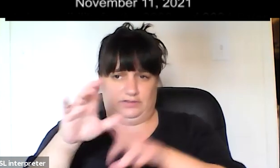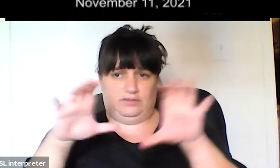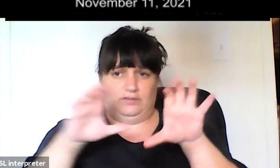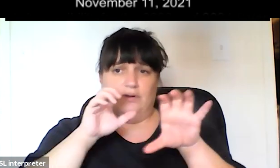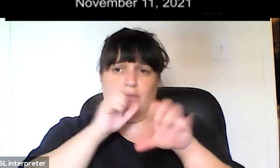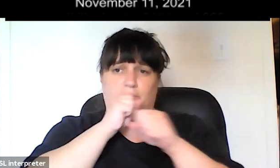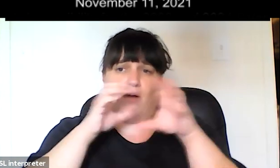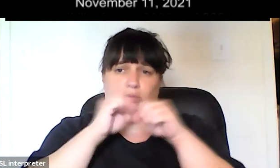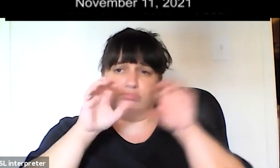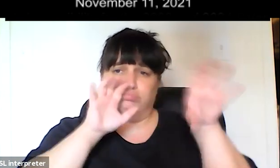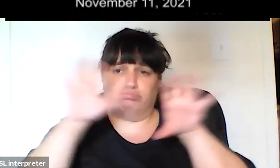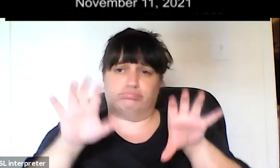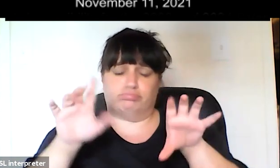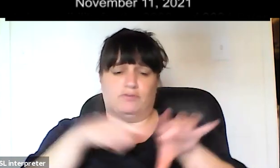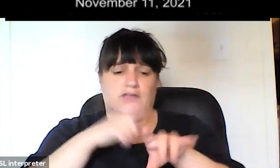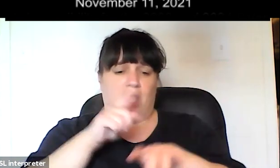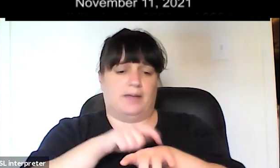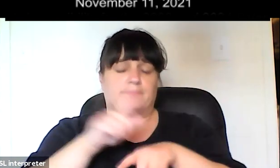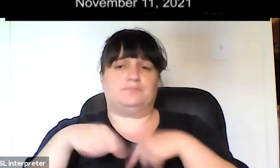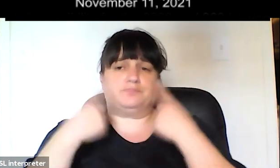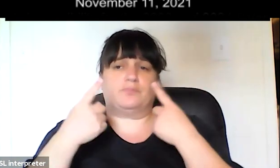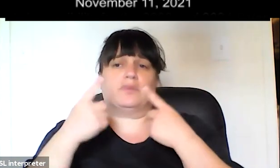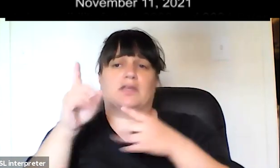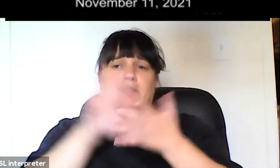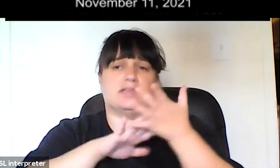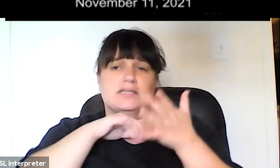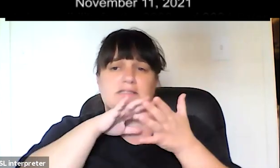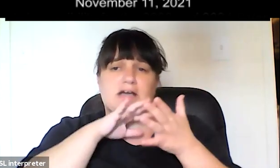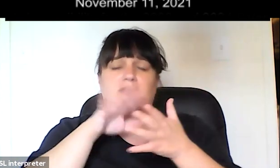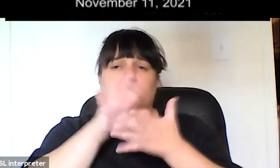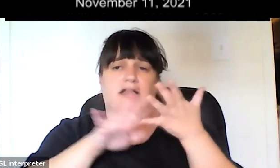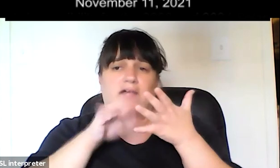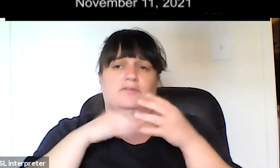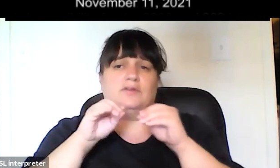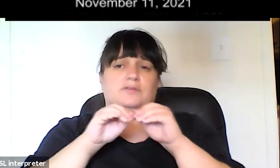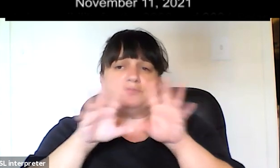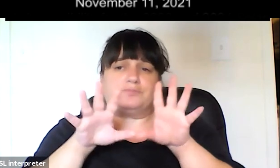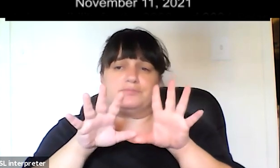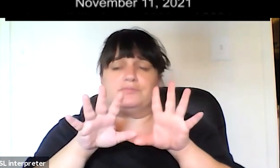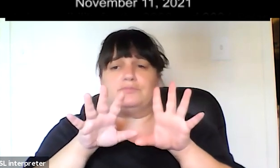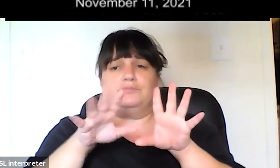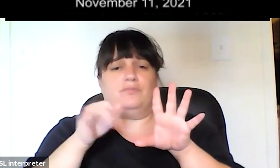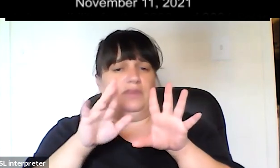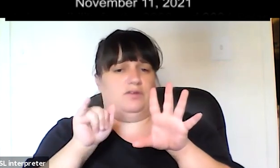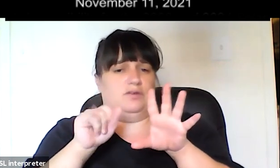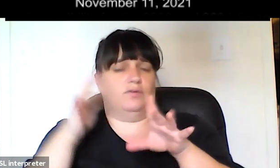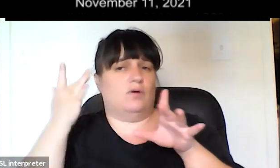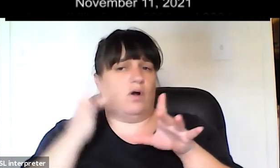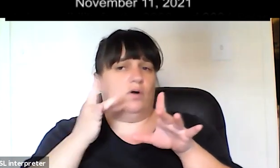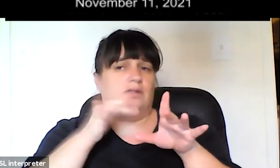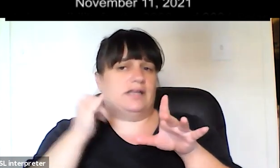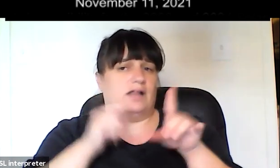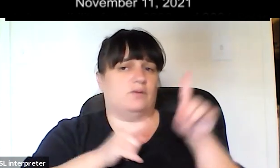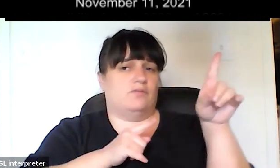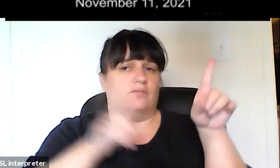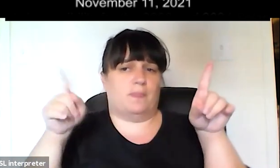by the star over time, and that dust cloud resembles a translucent pastry pulled to golden yellow points near our upper right